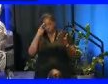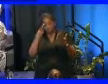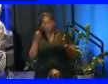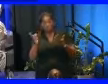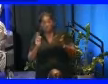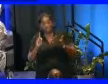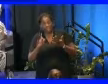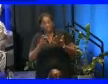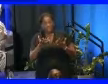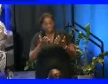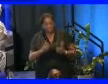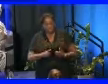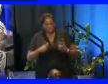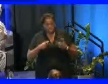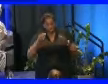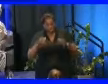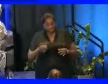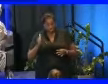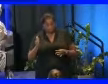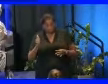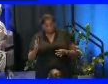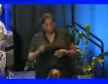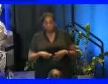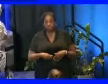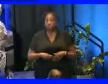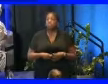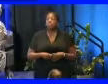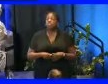where they want to live.